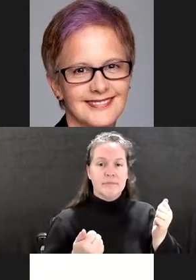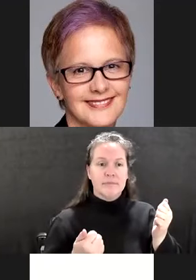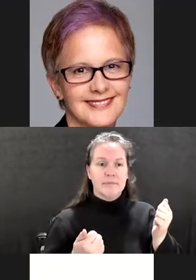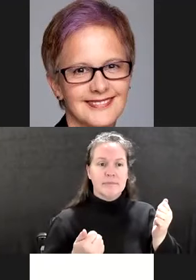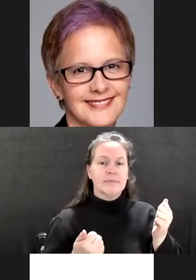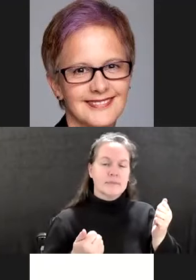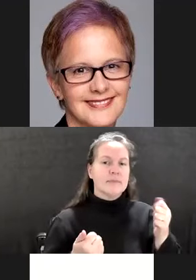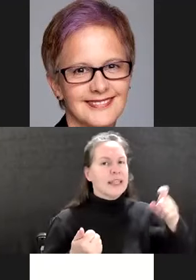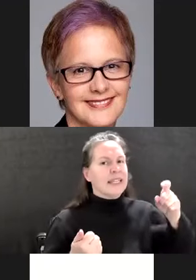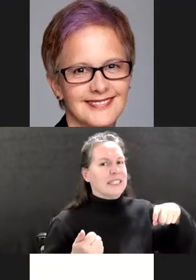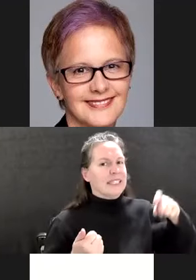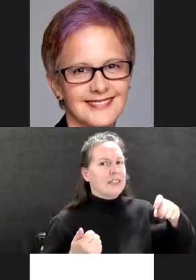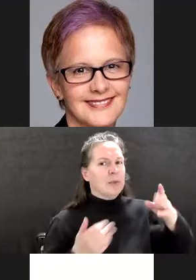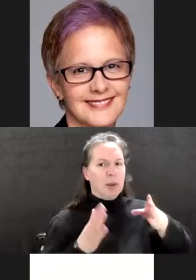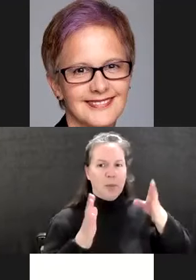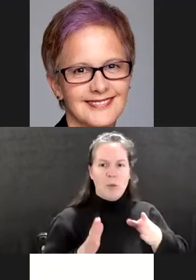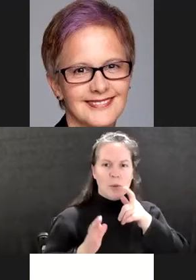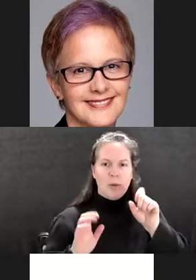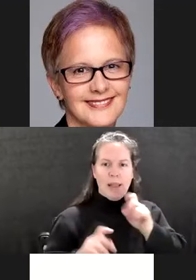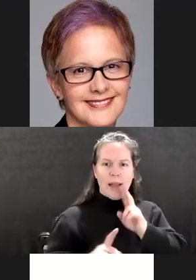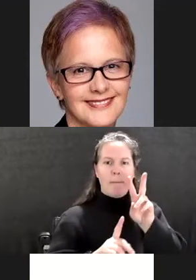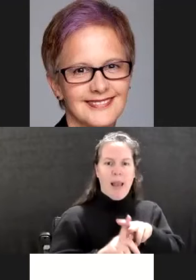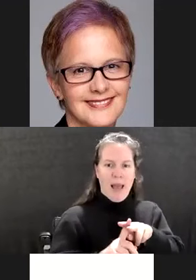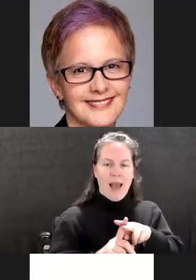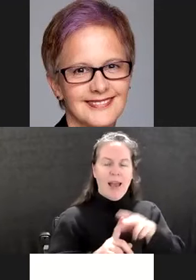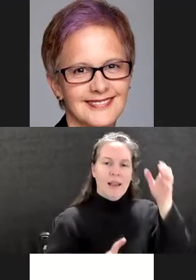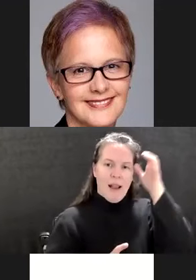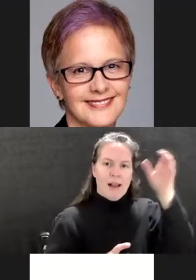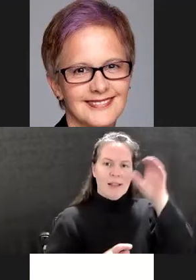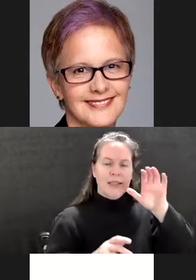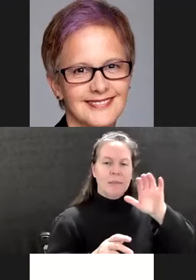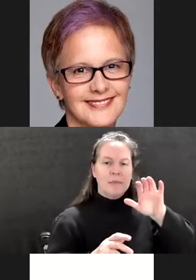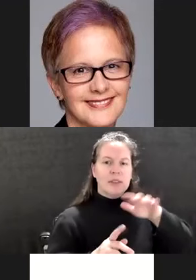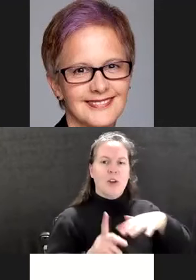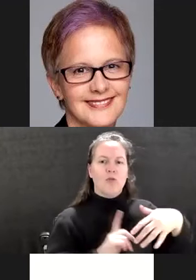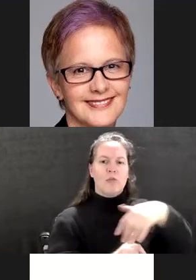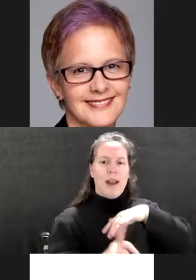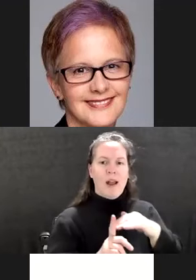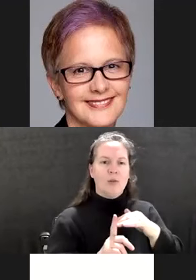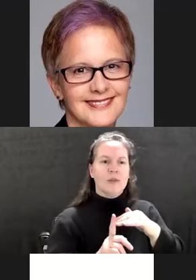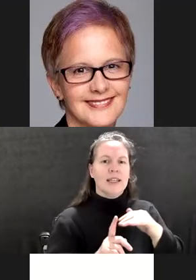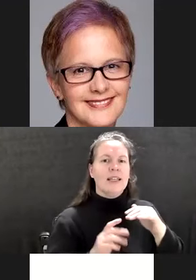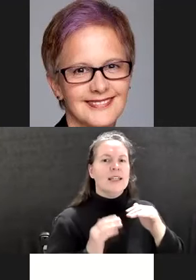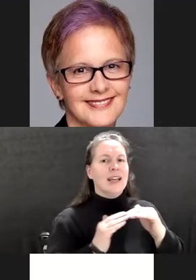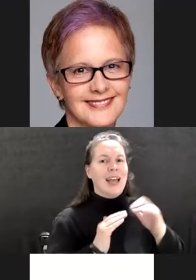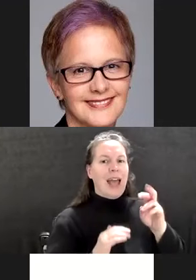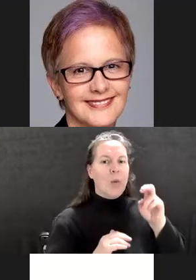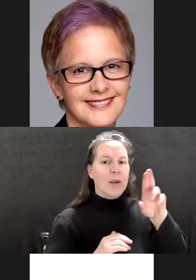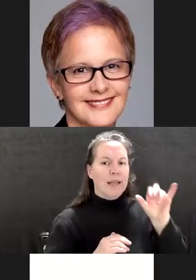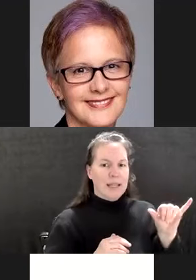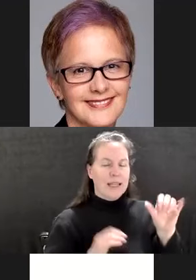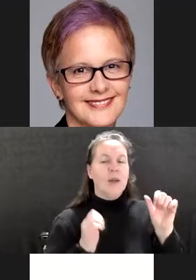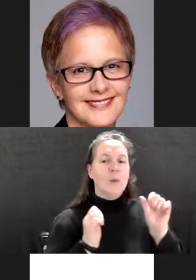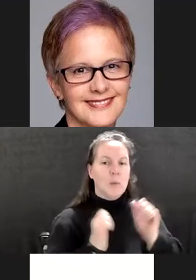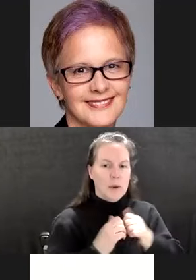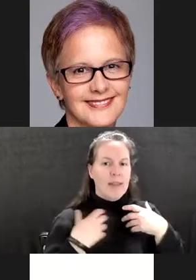it does need to be someone who can apply the concepts around equity to the healthcare setting and the healthcare experience.